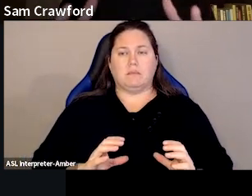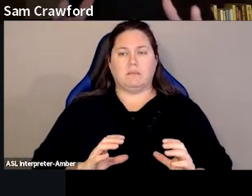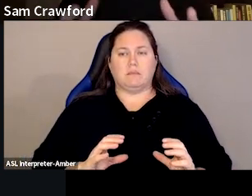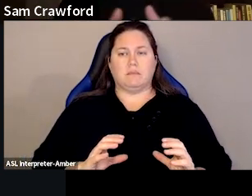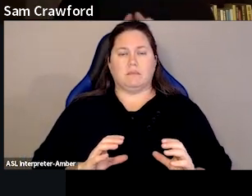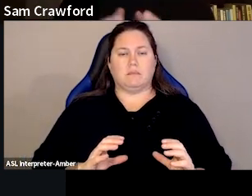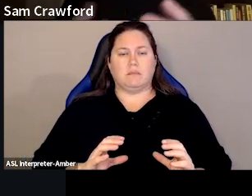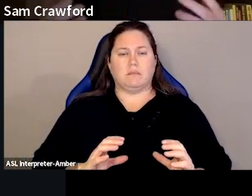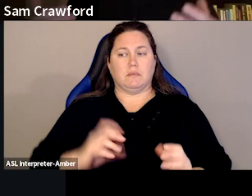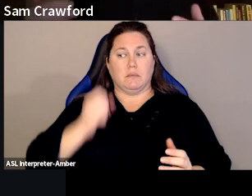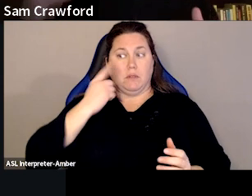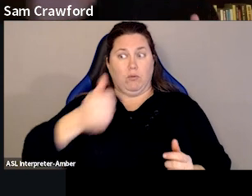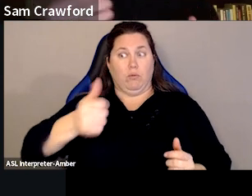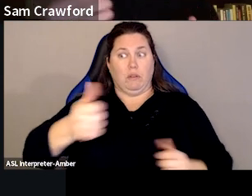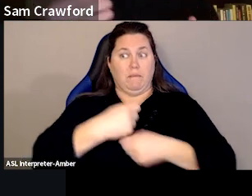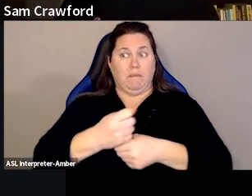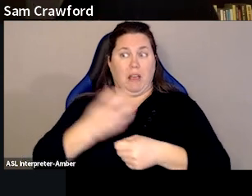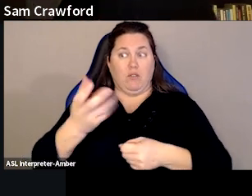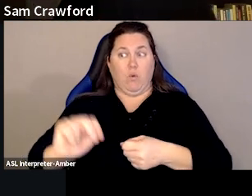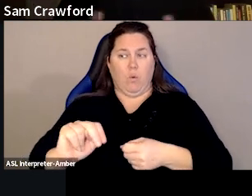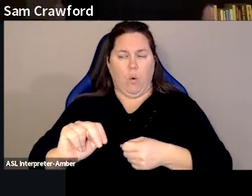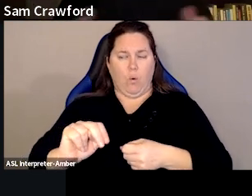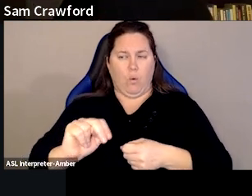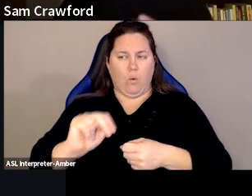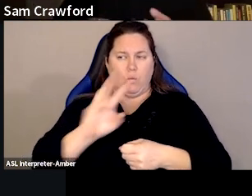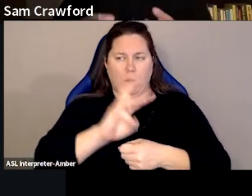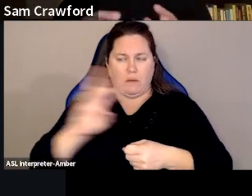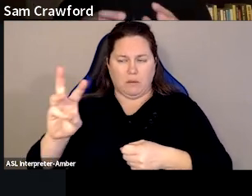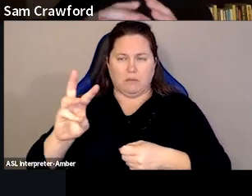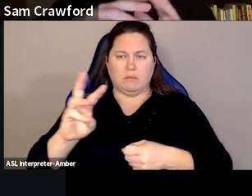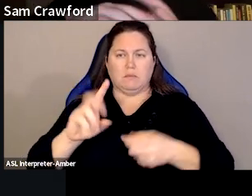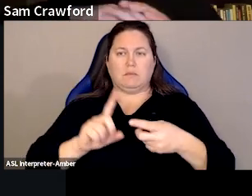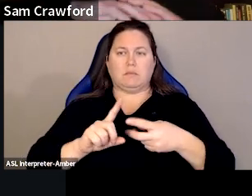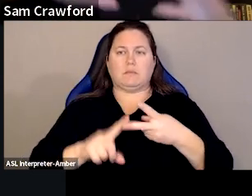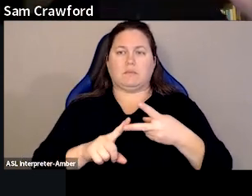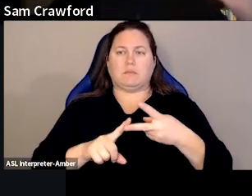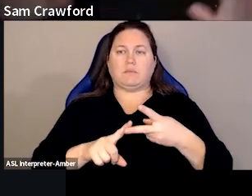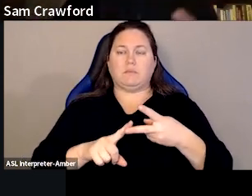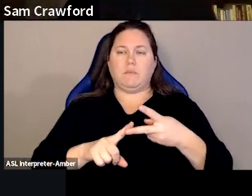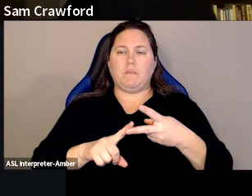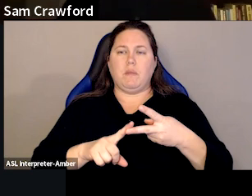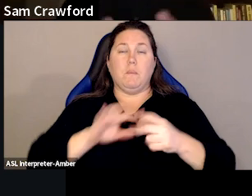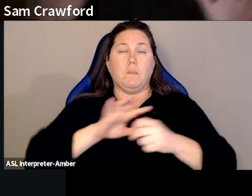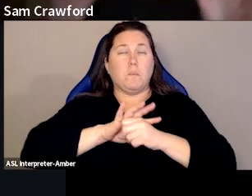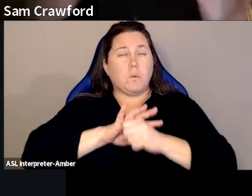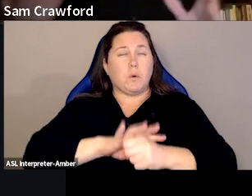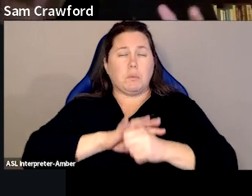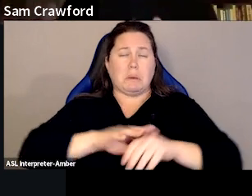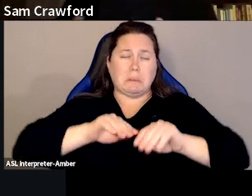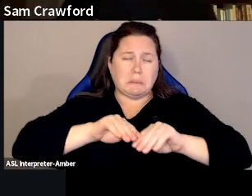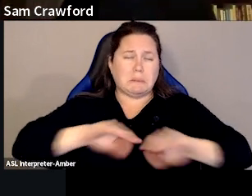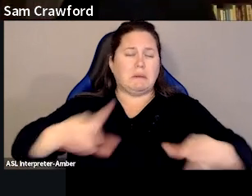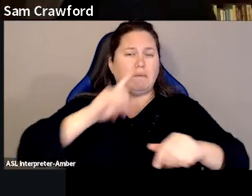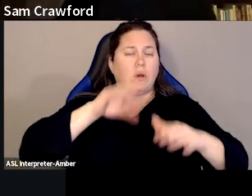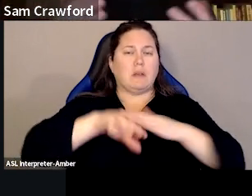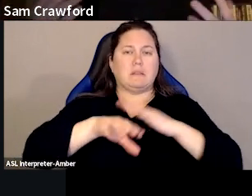your own website, but also for those visiting that website. The push for accessibility is widespread. It's in every